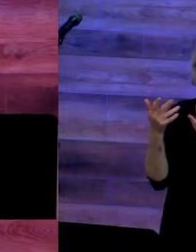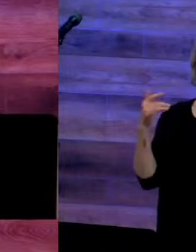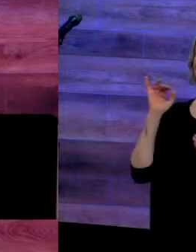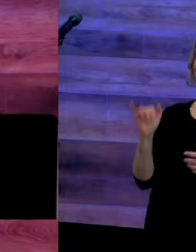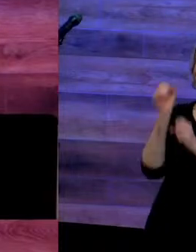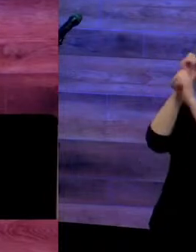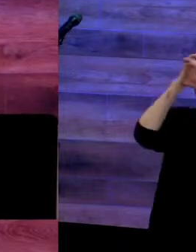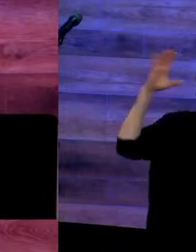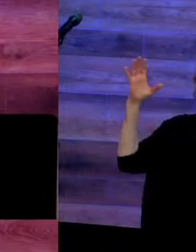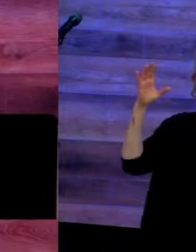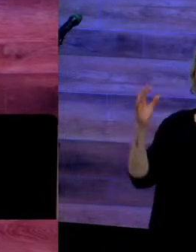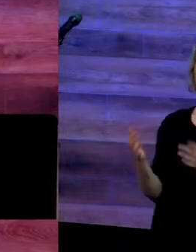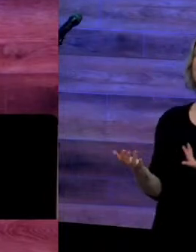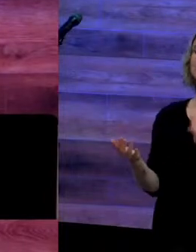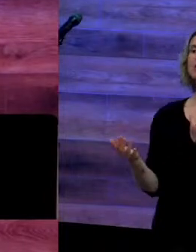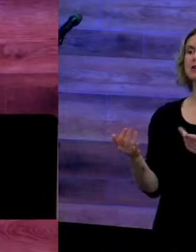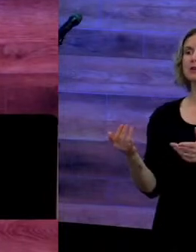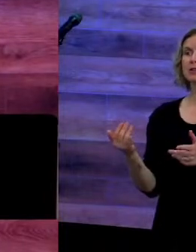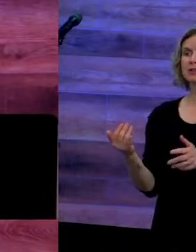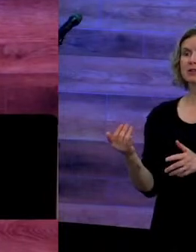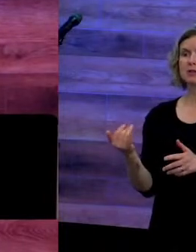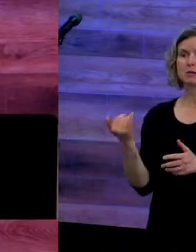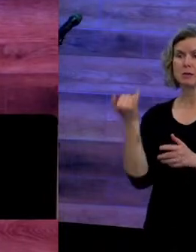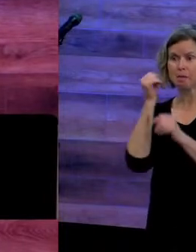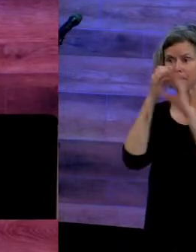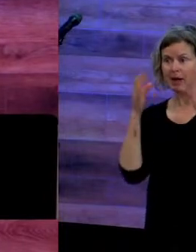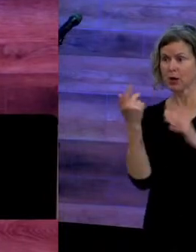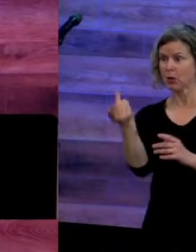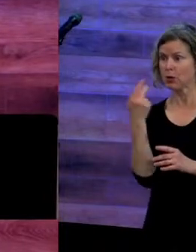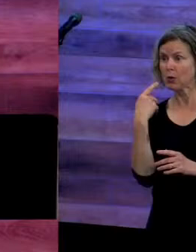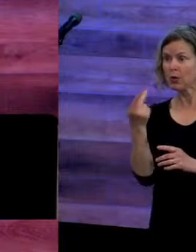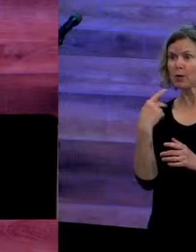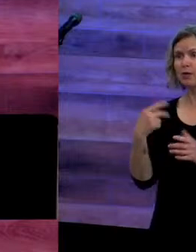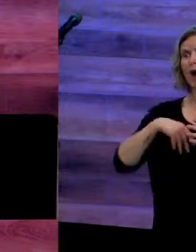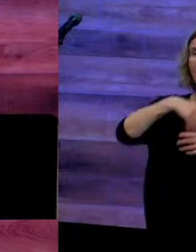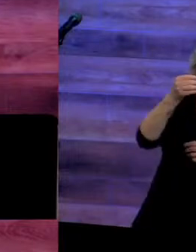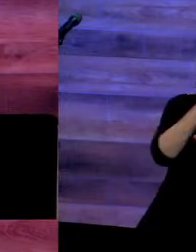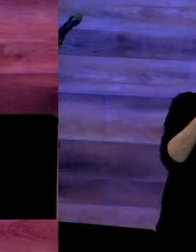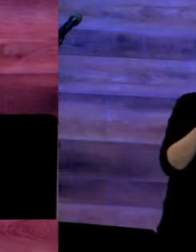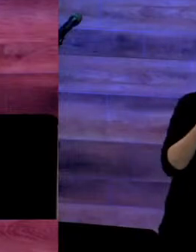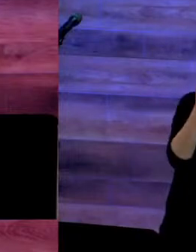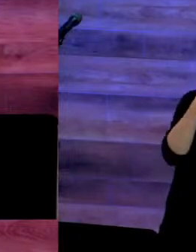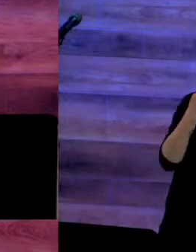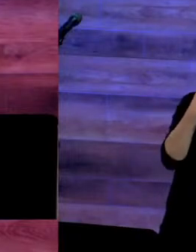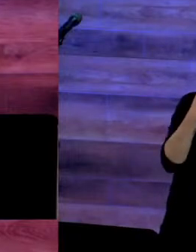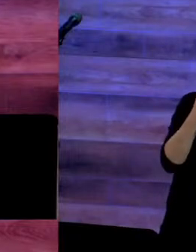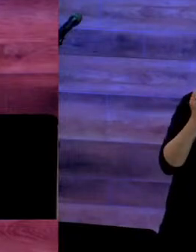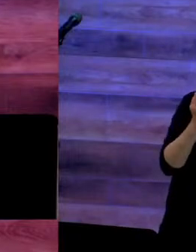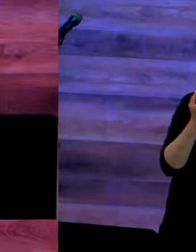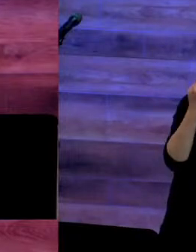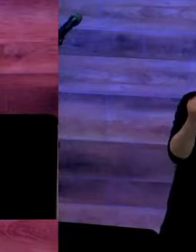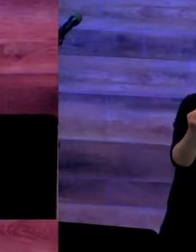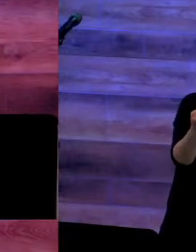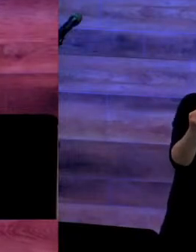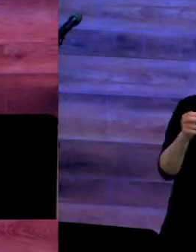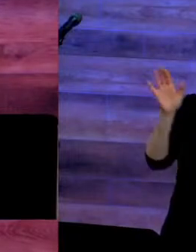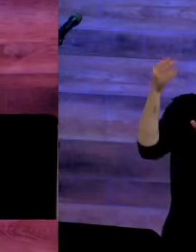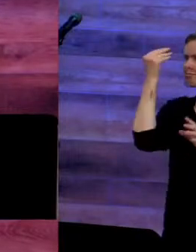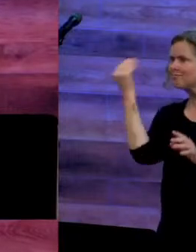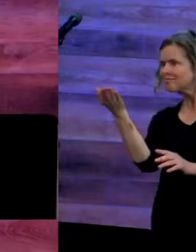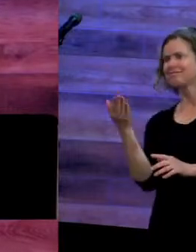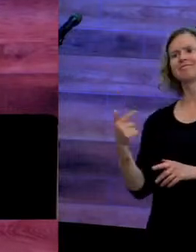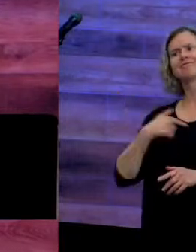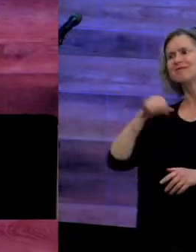lunch. And by the way, I love getting meals with people. I think it's one of the best ways that human beings can get to know each